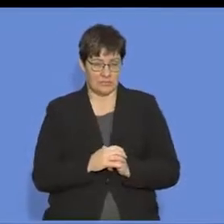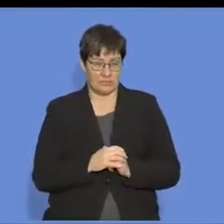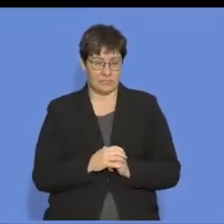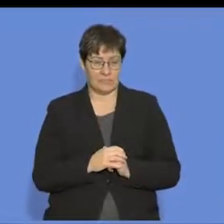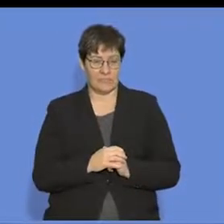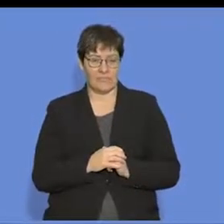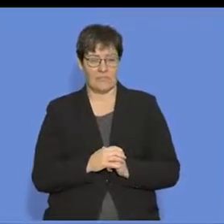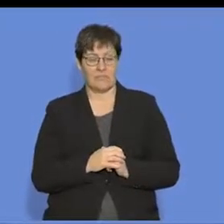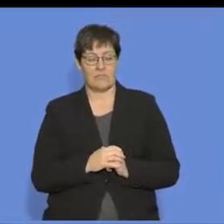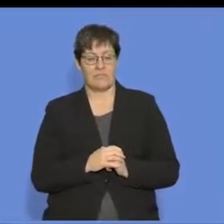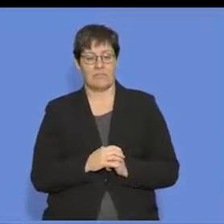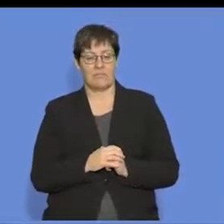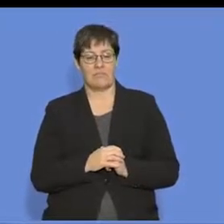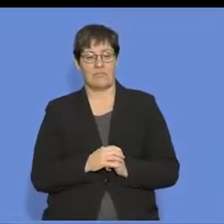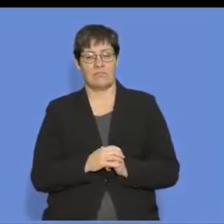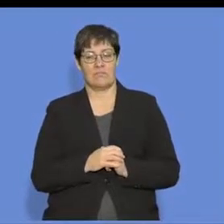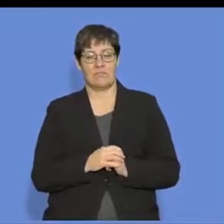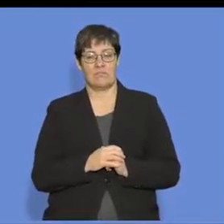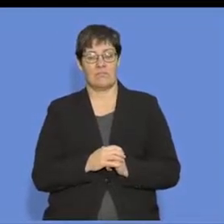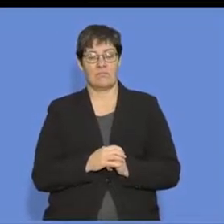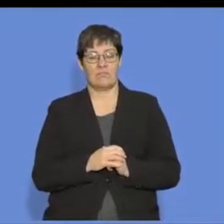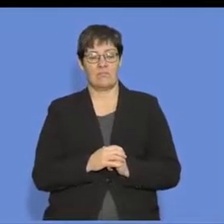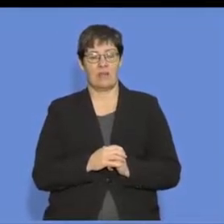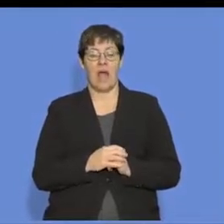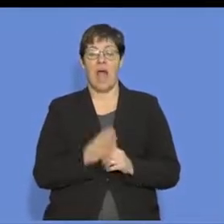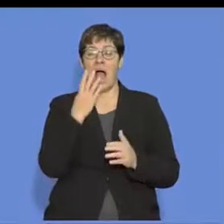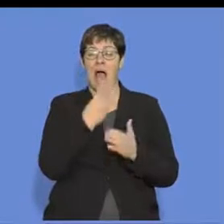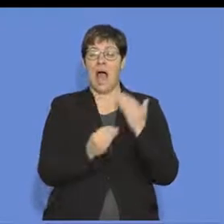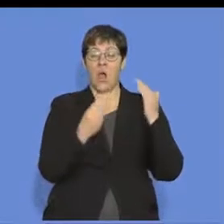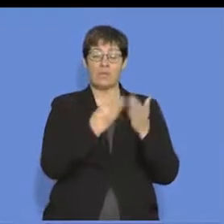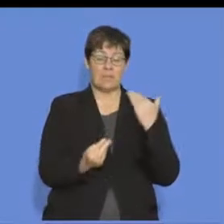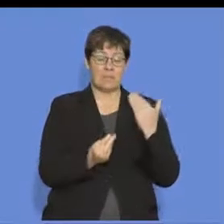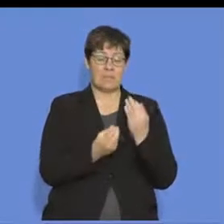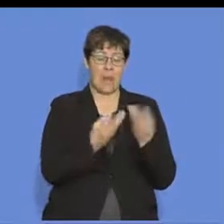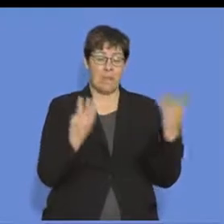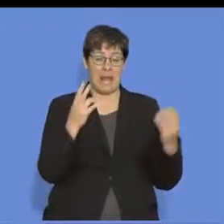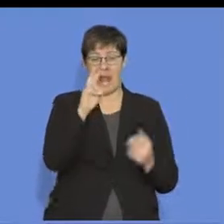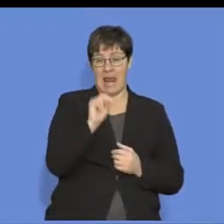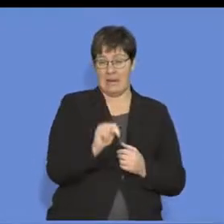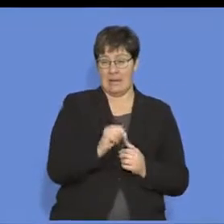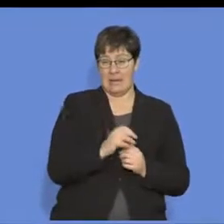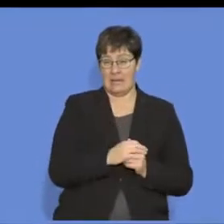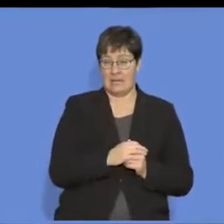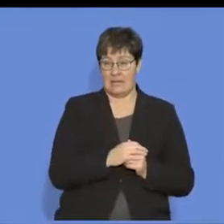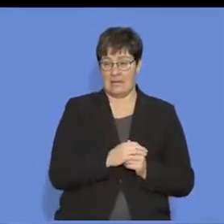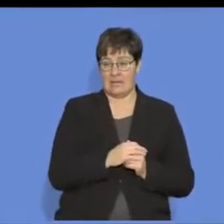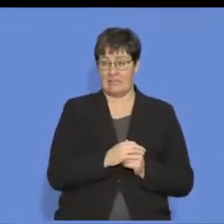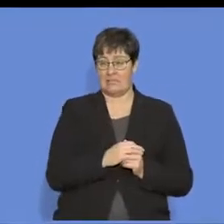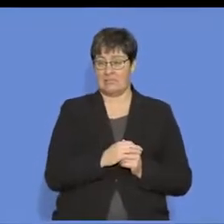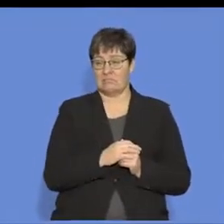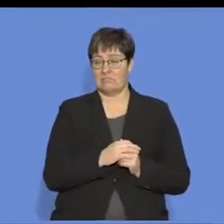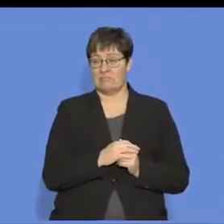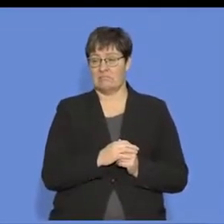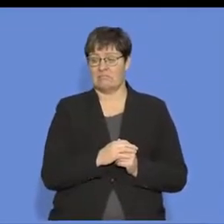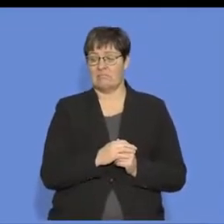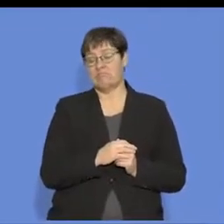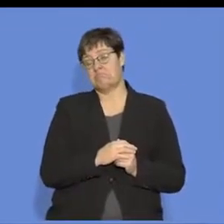way. If there are m possible outcomes, are we together? For event